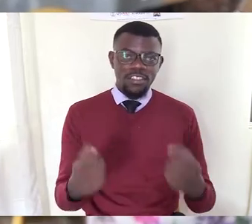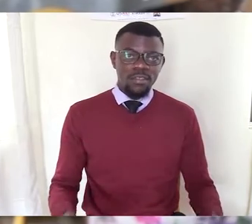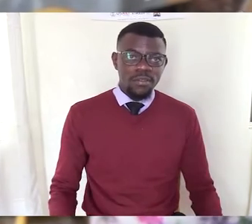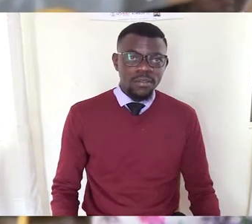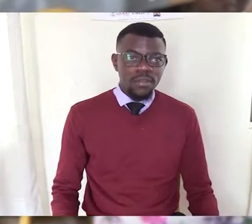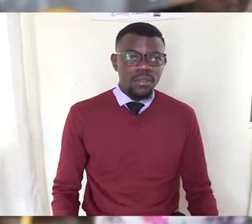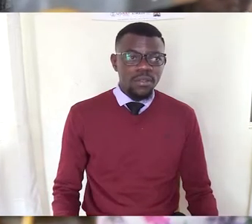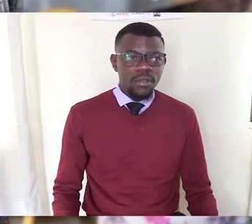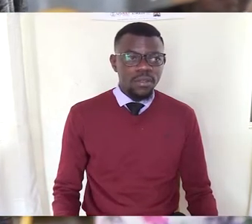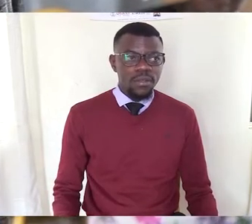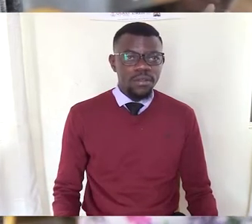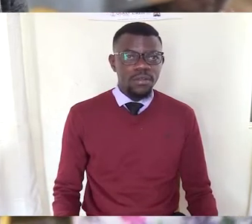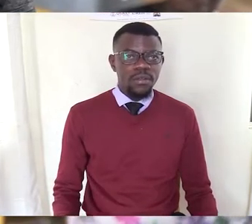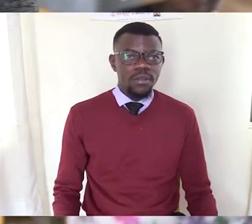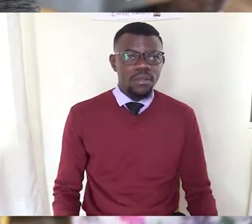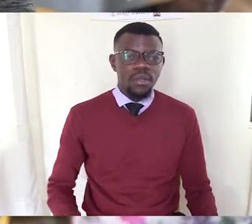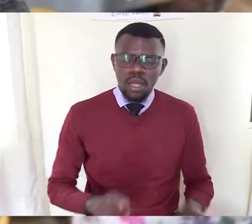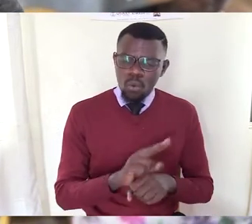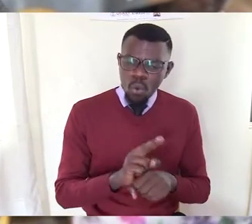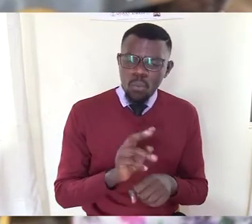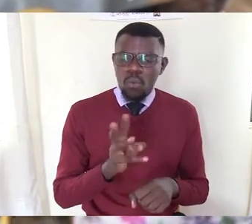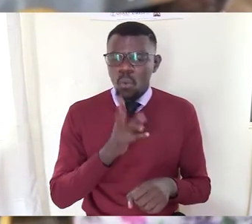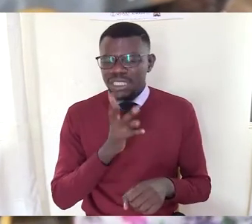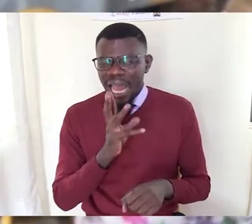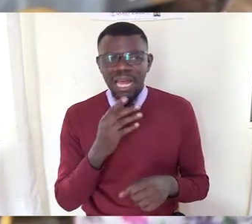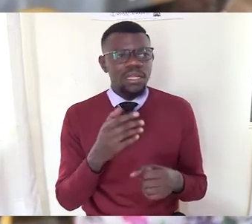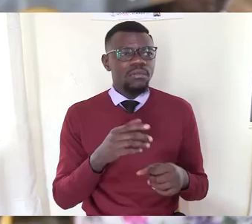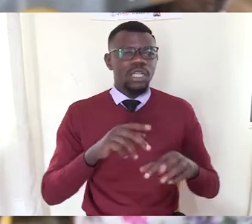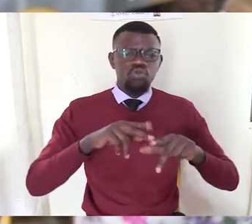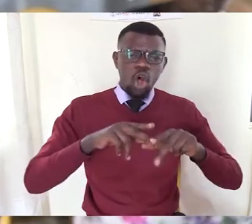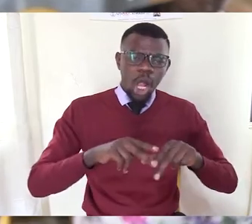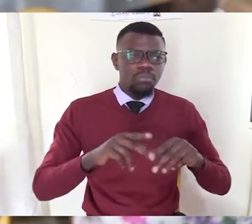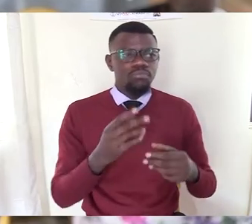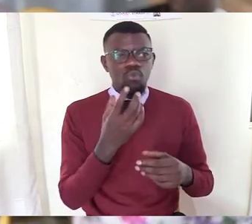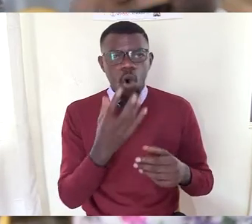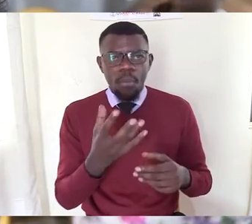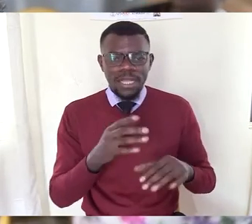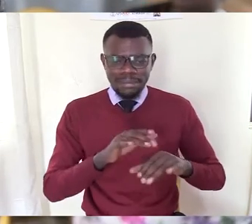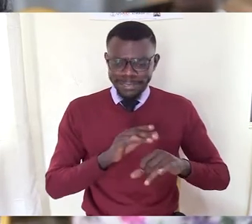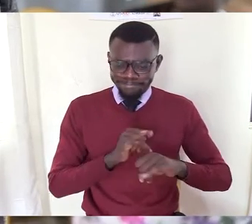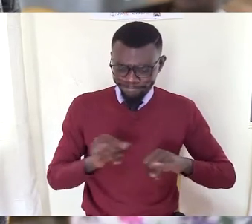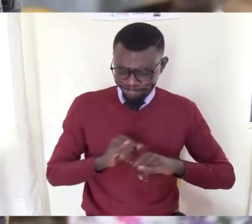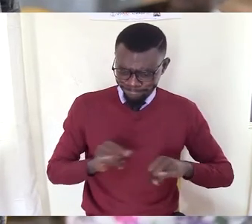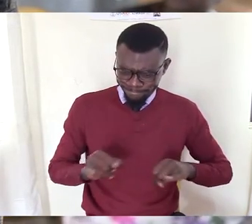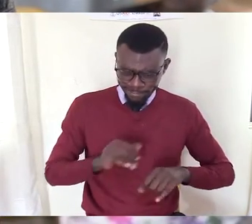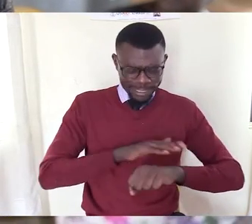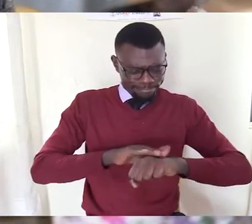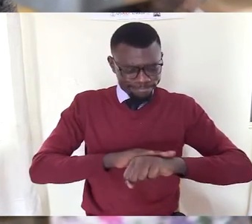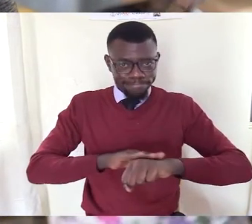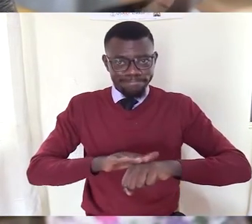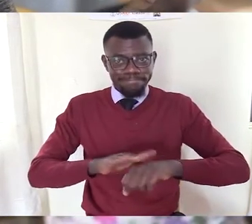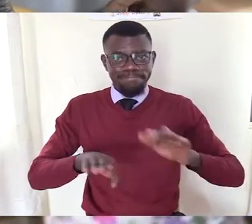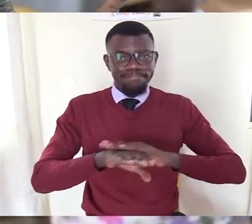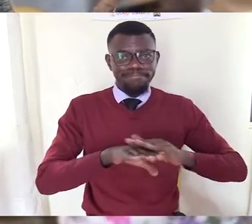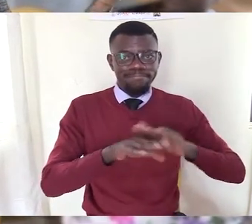She used salt, that's what she told me, and hot water, warm water, to try and clean herself, hoping